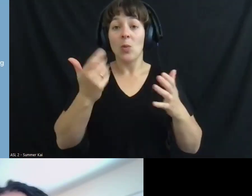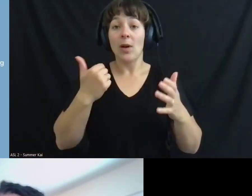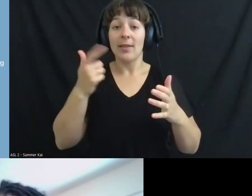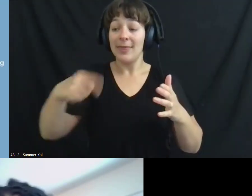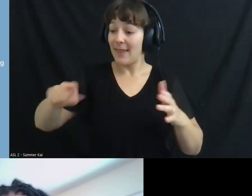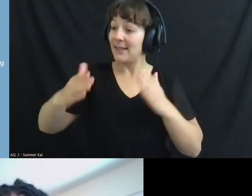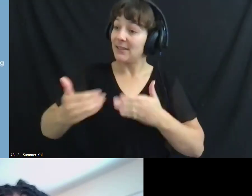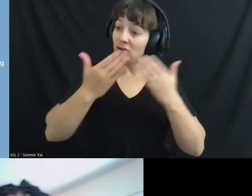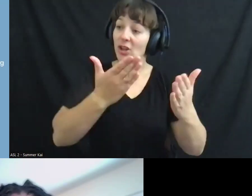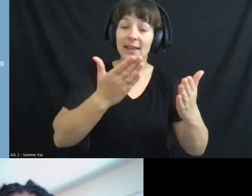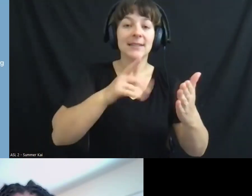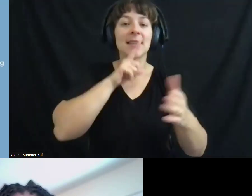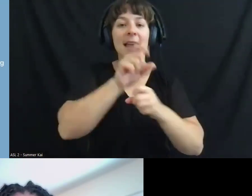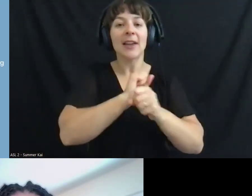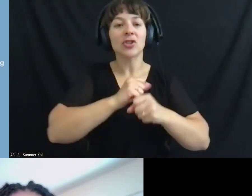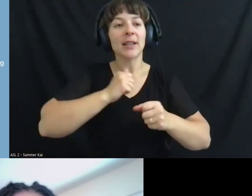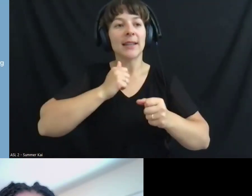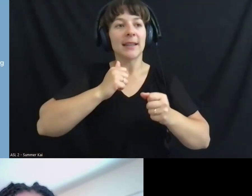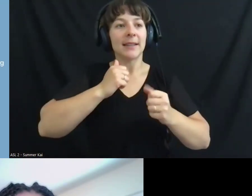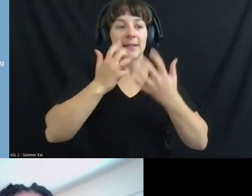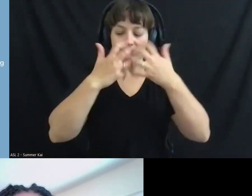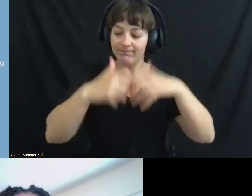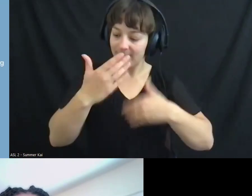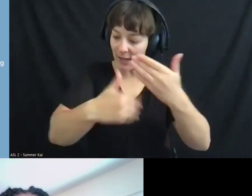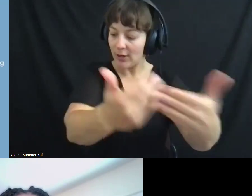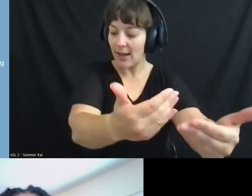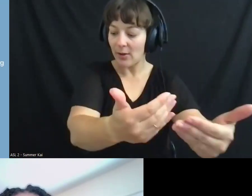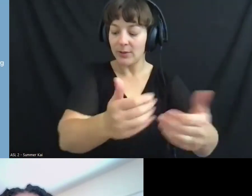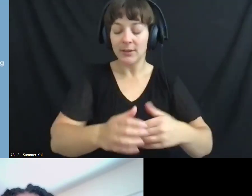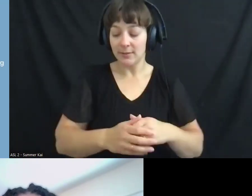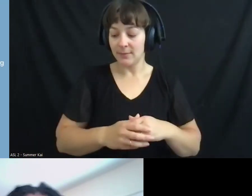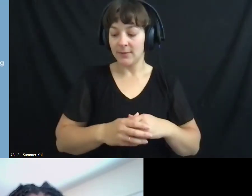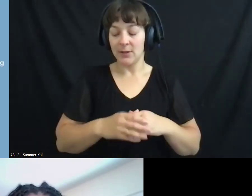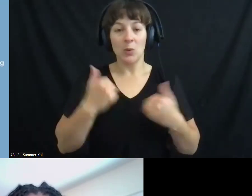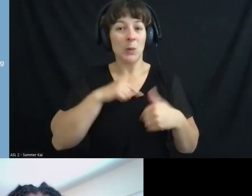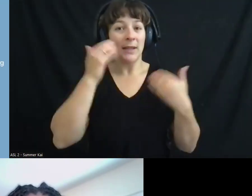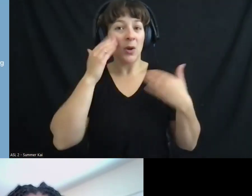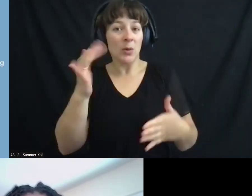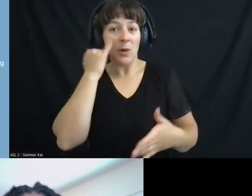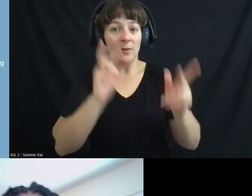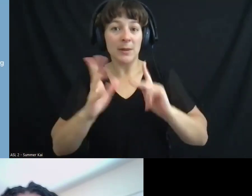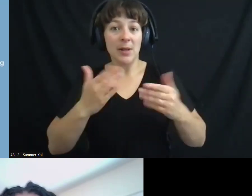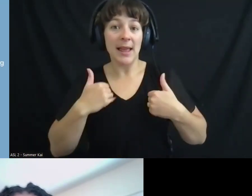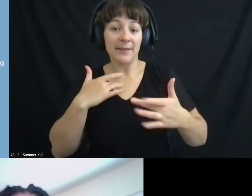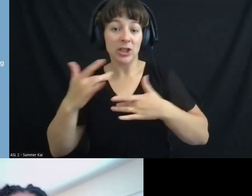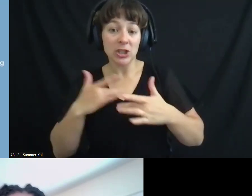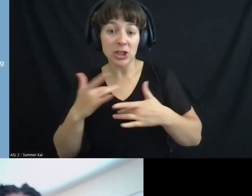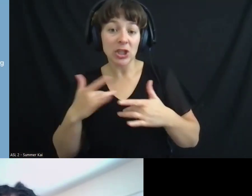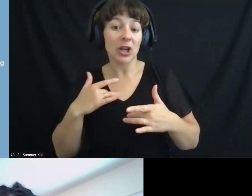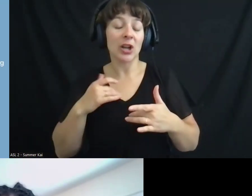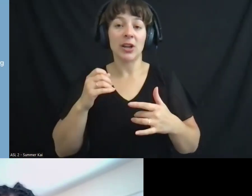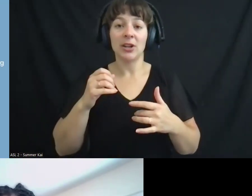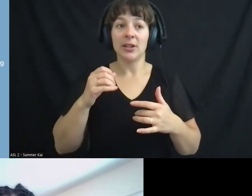is being carried out, because we don't know that. We don't know if people have concerns, but then the concerns are not